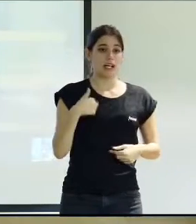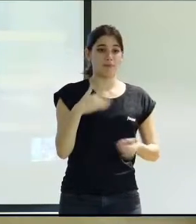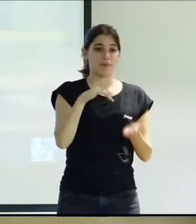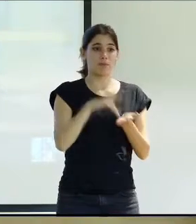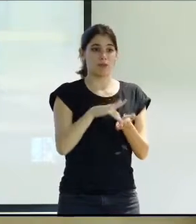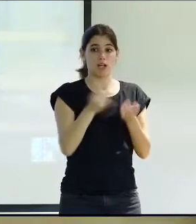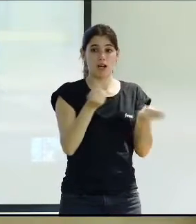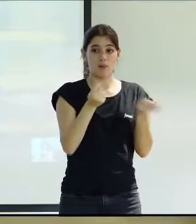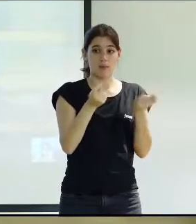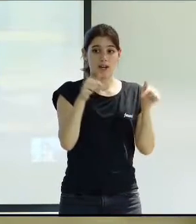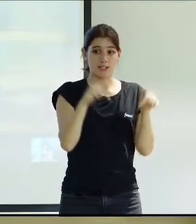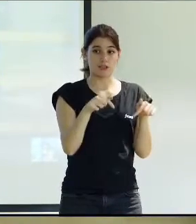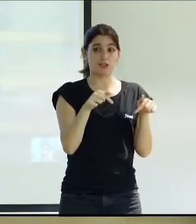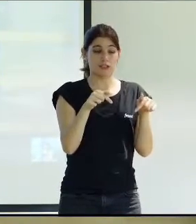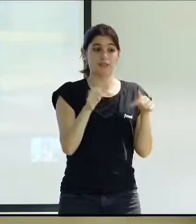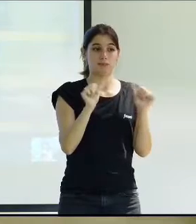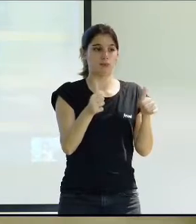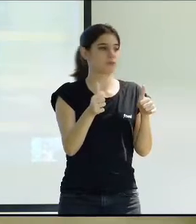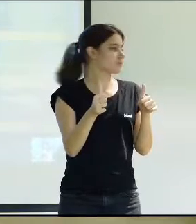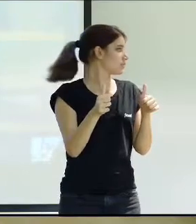I'm going to be the moderator.